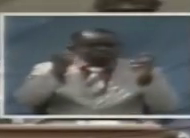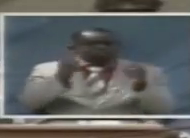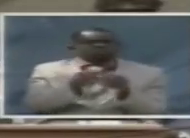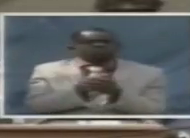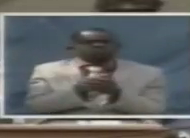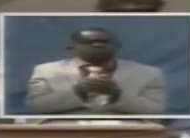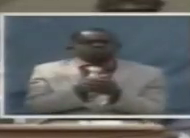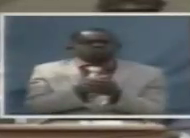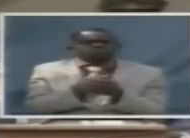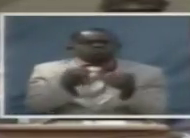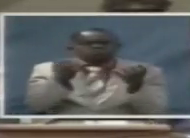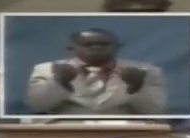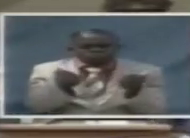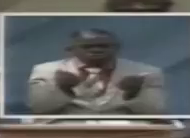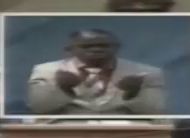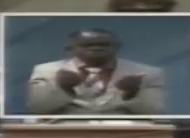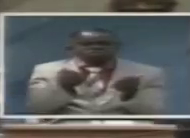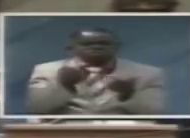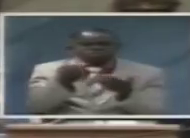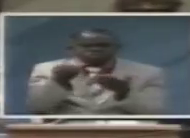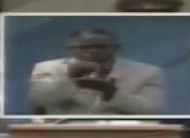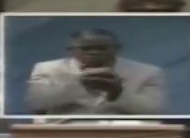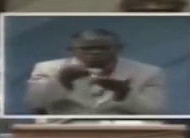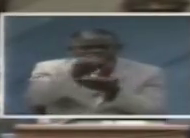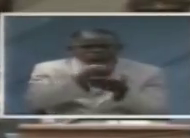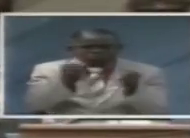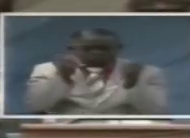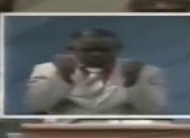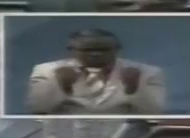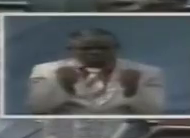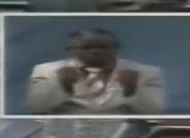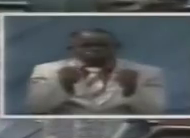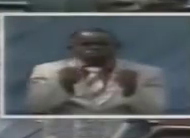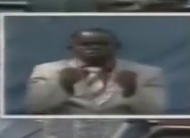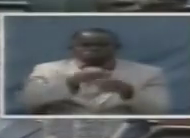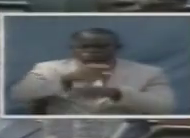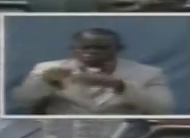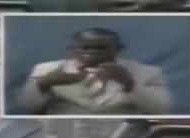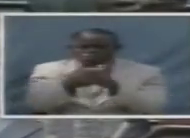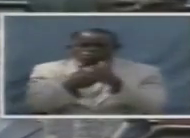fitness for sustained inclusive growth without leaving anyone behind.